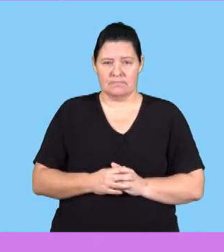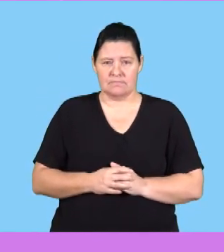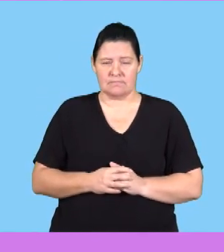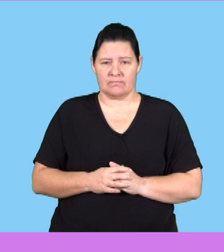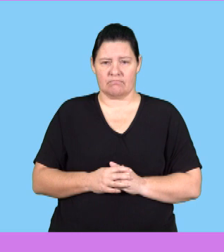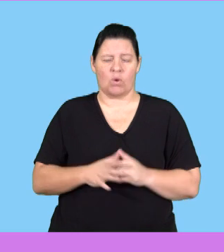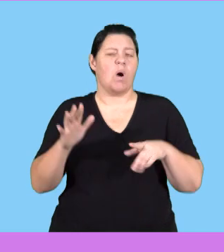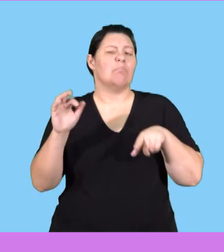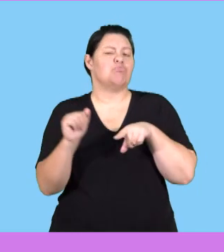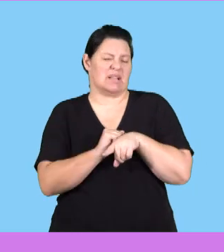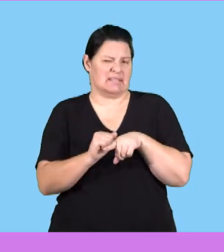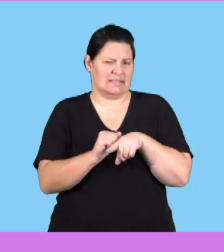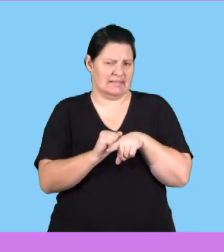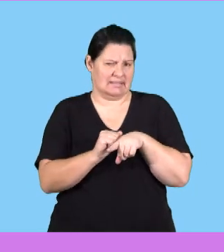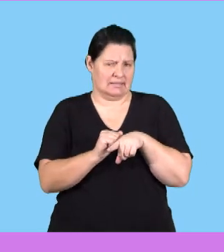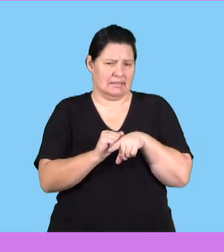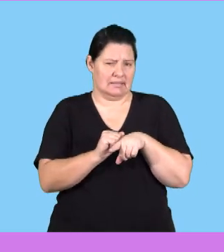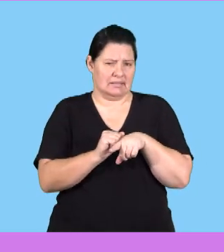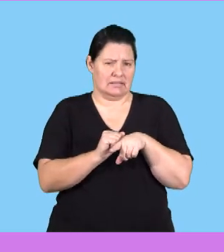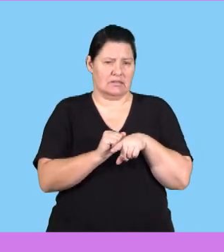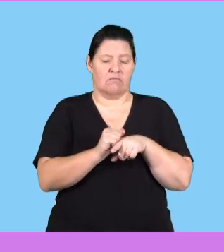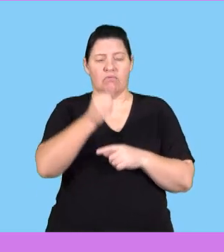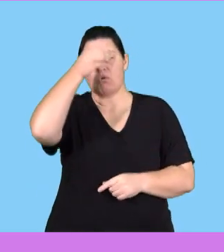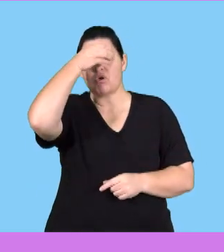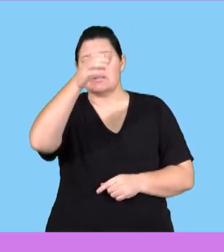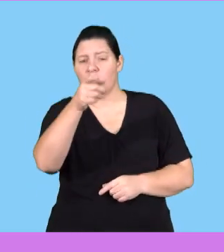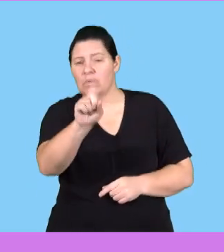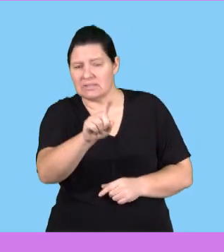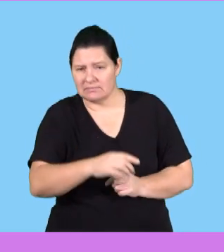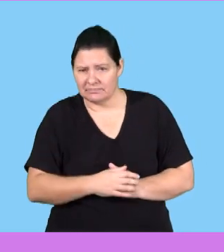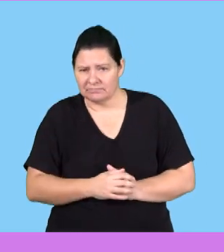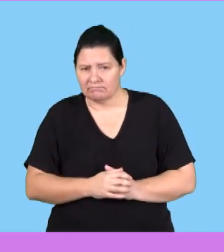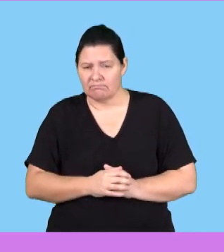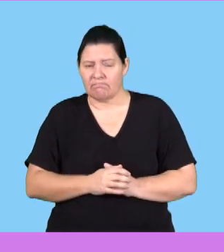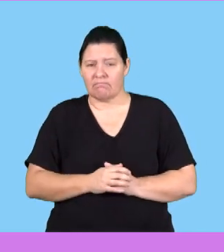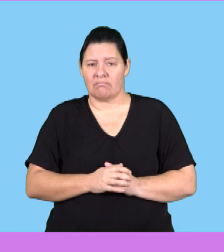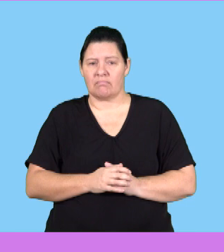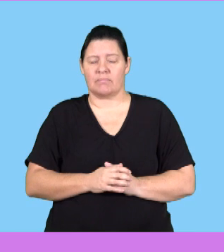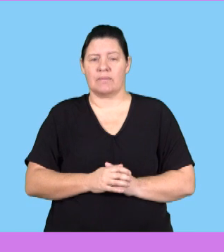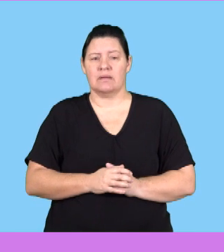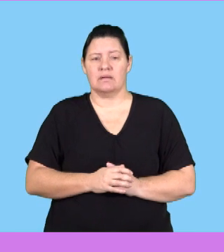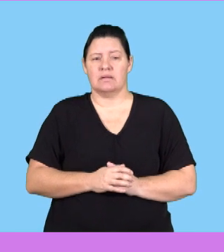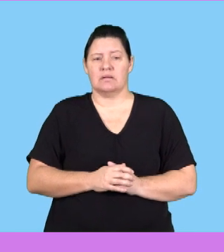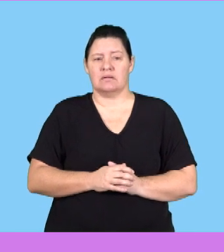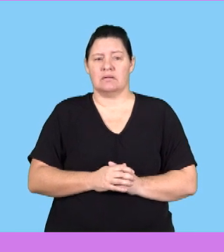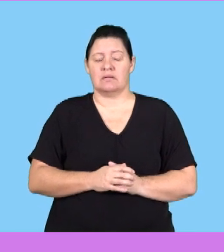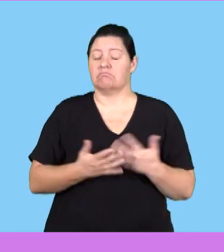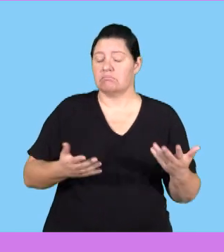And let us practice the concepts that need to be applied in this